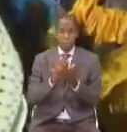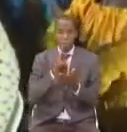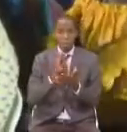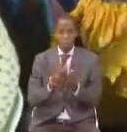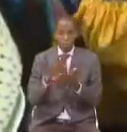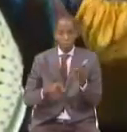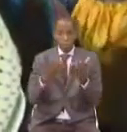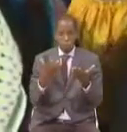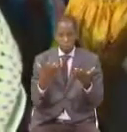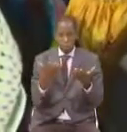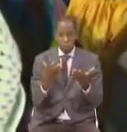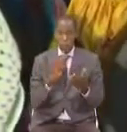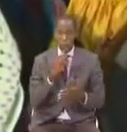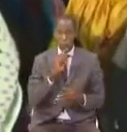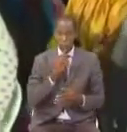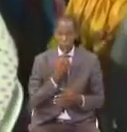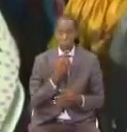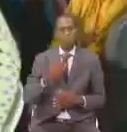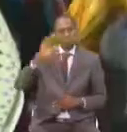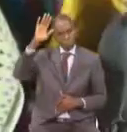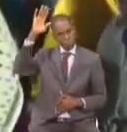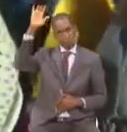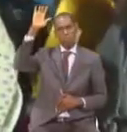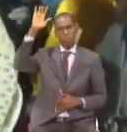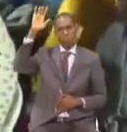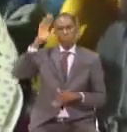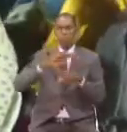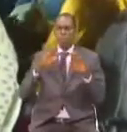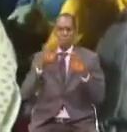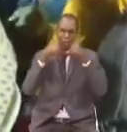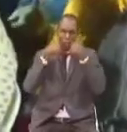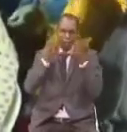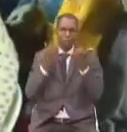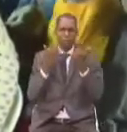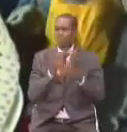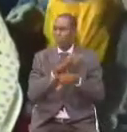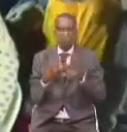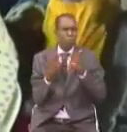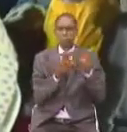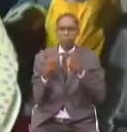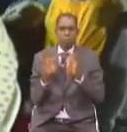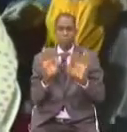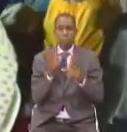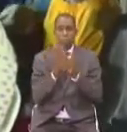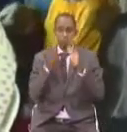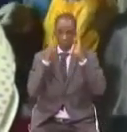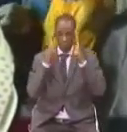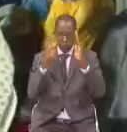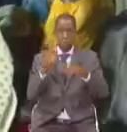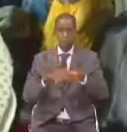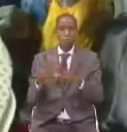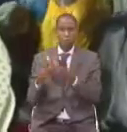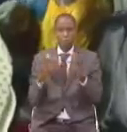up that hand and say, Lord, I am here. Lord, I am here. I will not remain with Satan. I will not